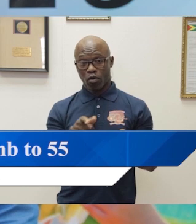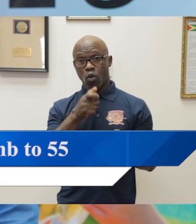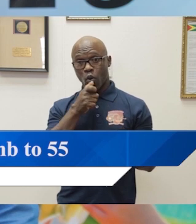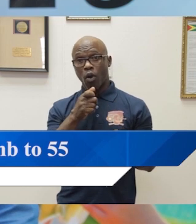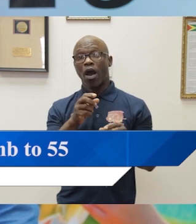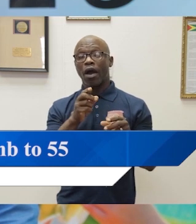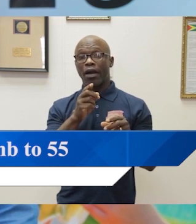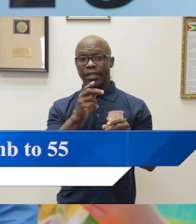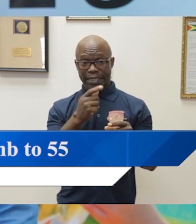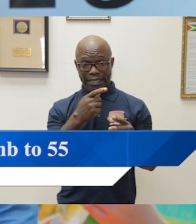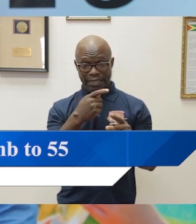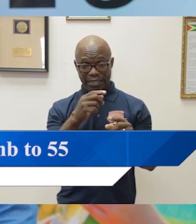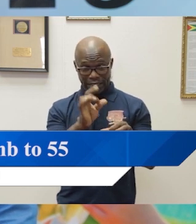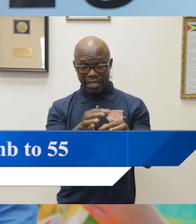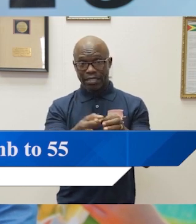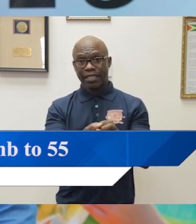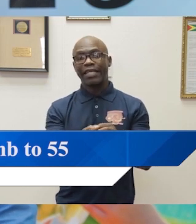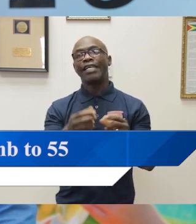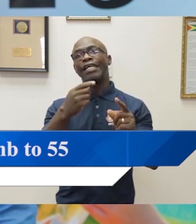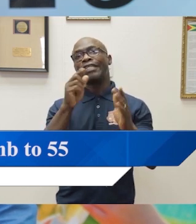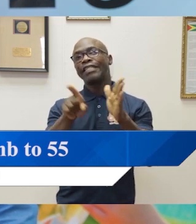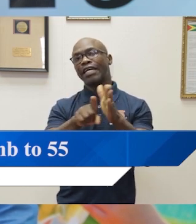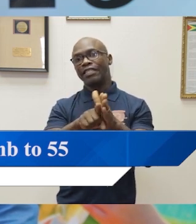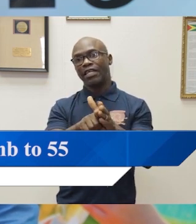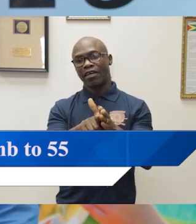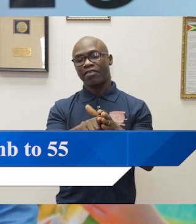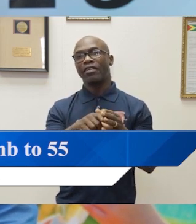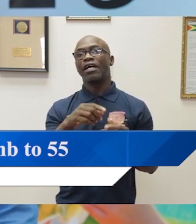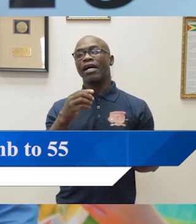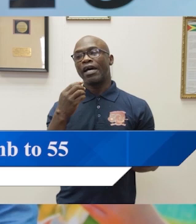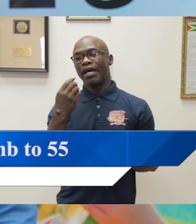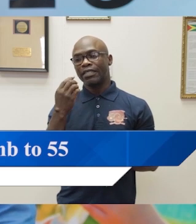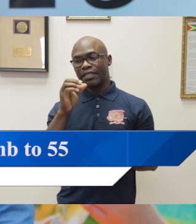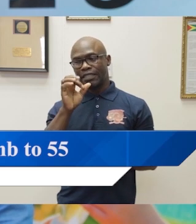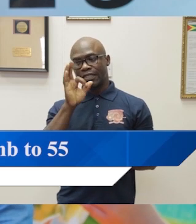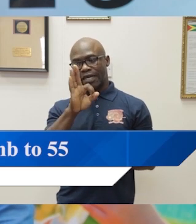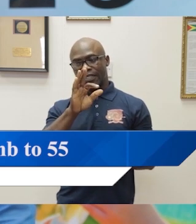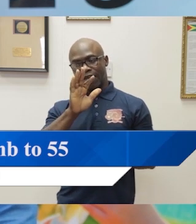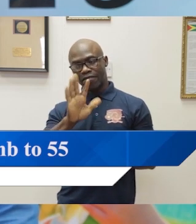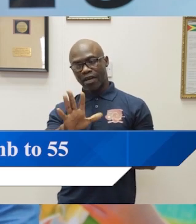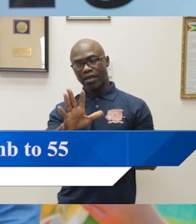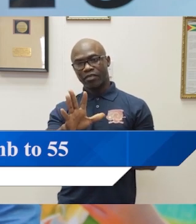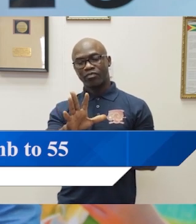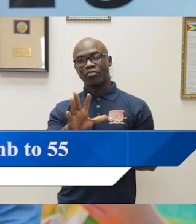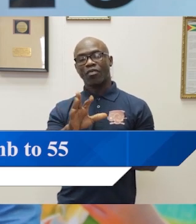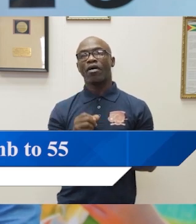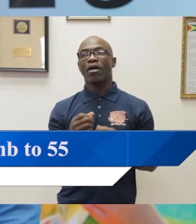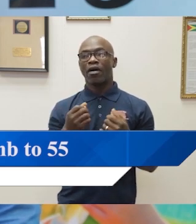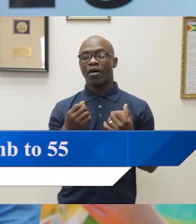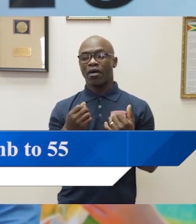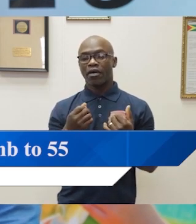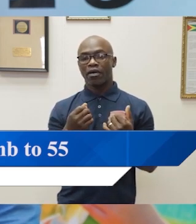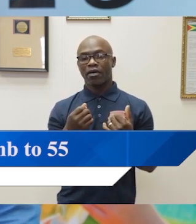total 195, and 8 persons have so far recovered. In our quarantine